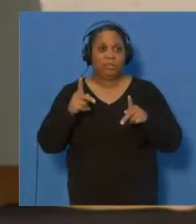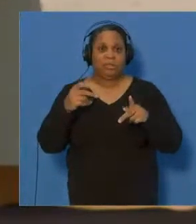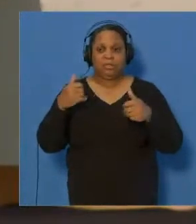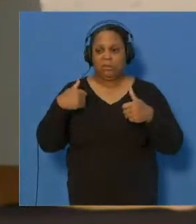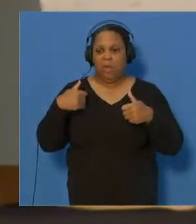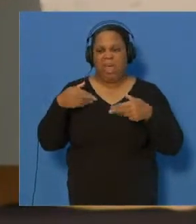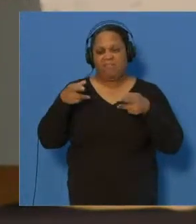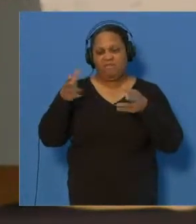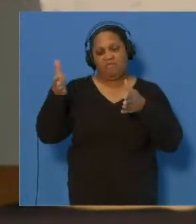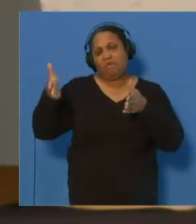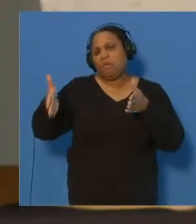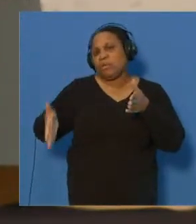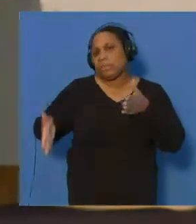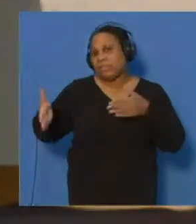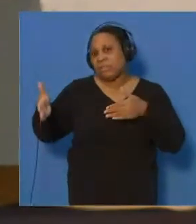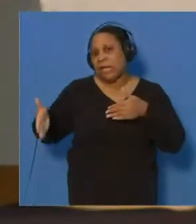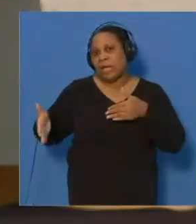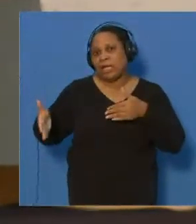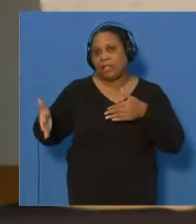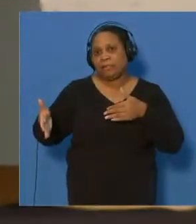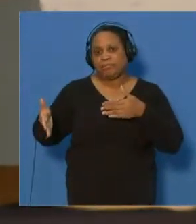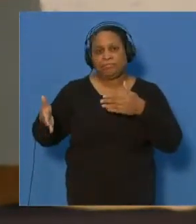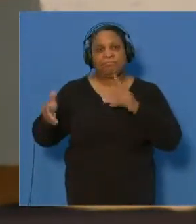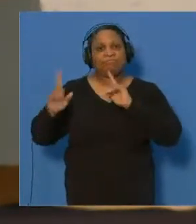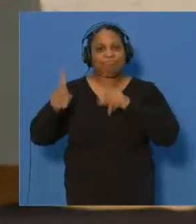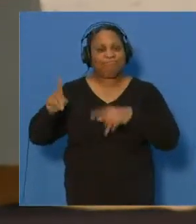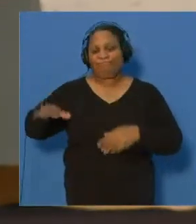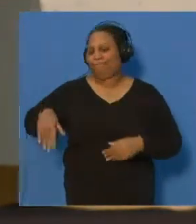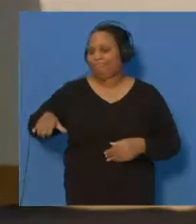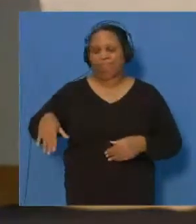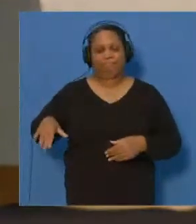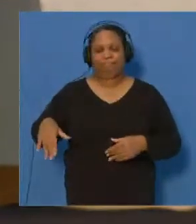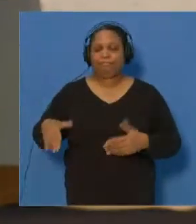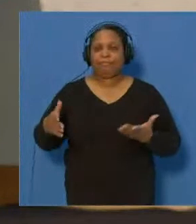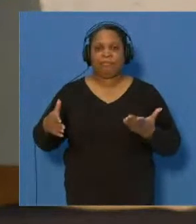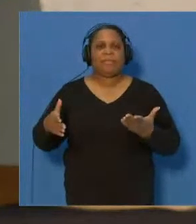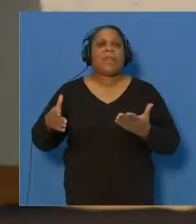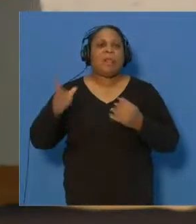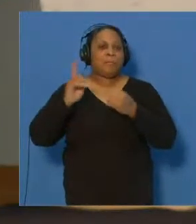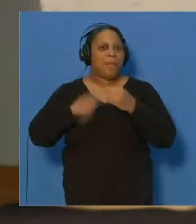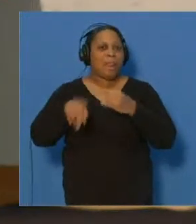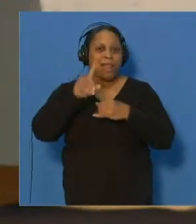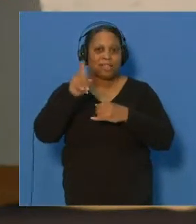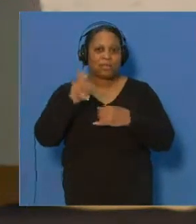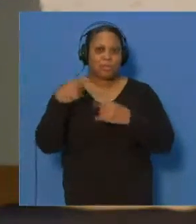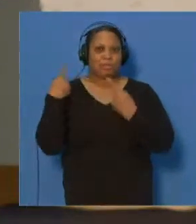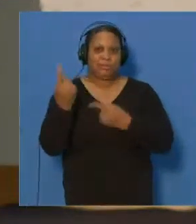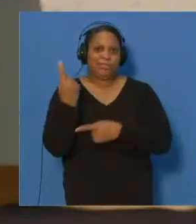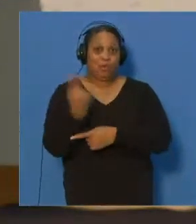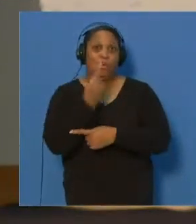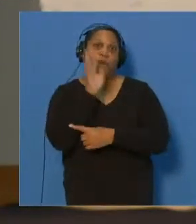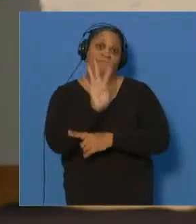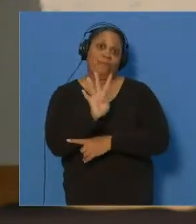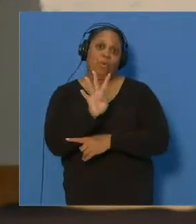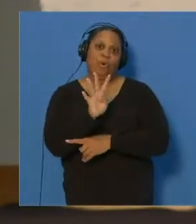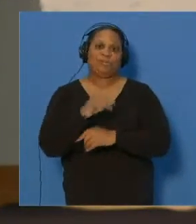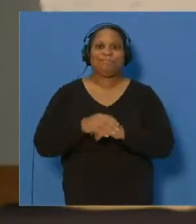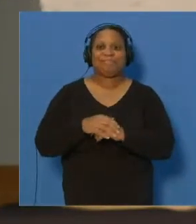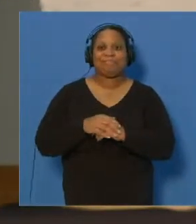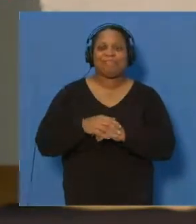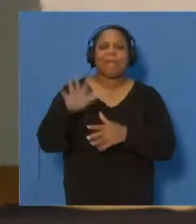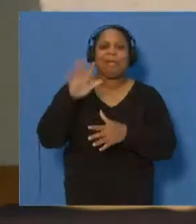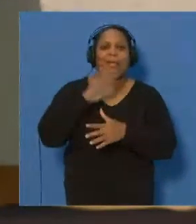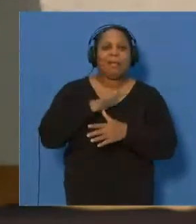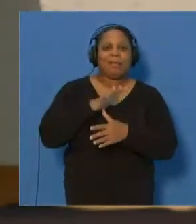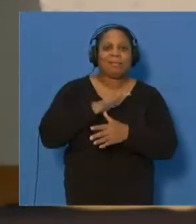roadside, um, Not at this point. not at all. And my last question, since we only have four, a senior officer